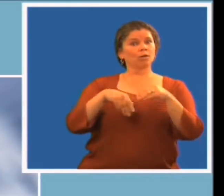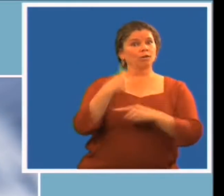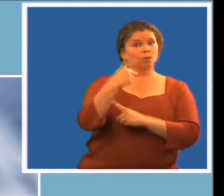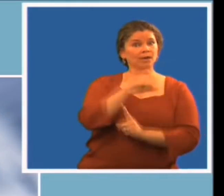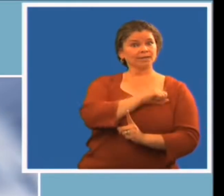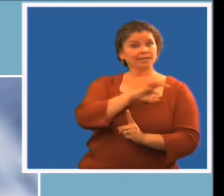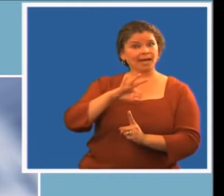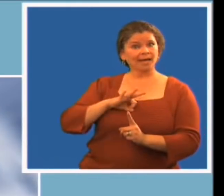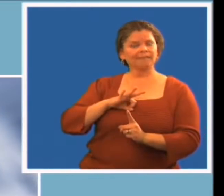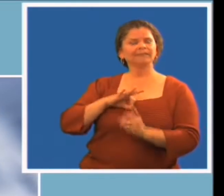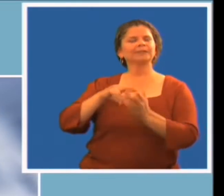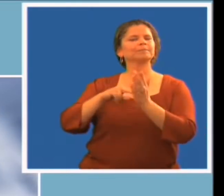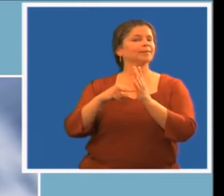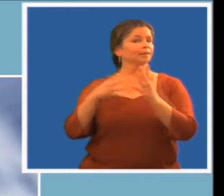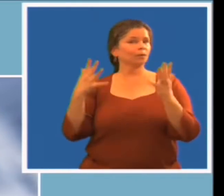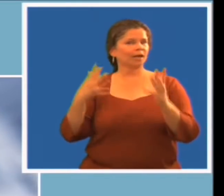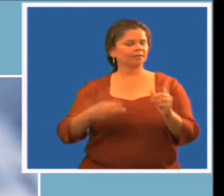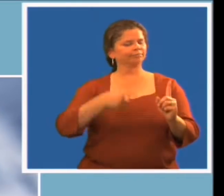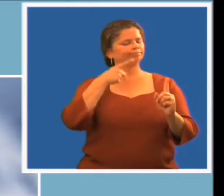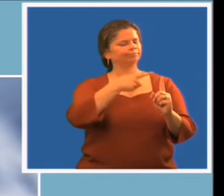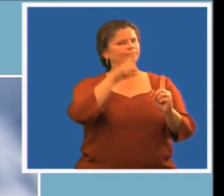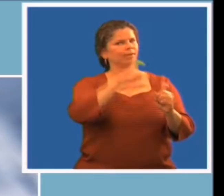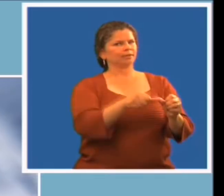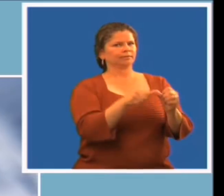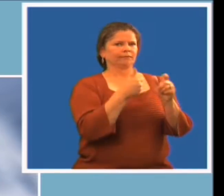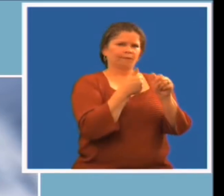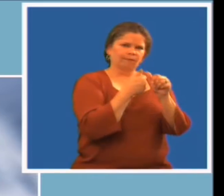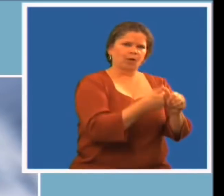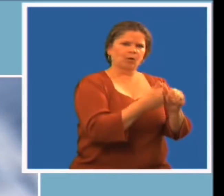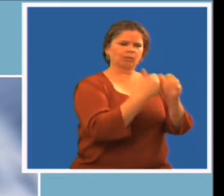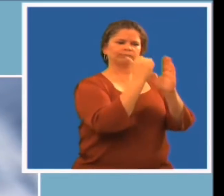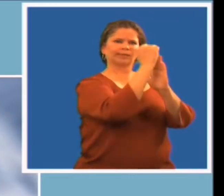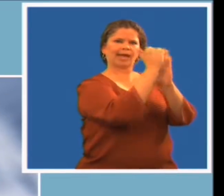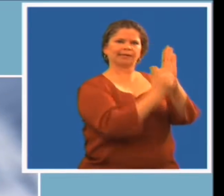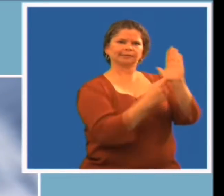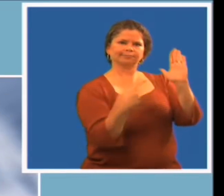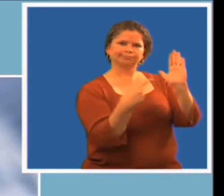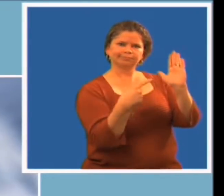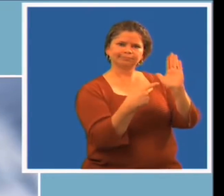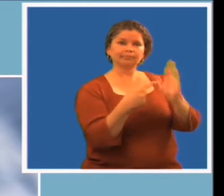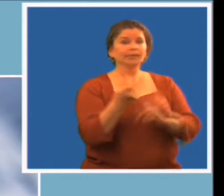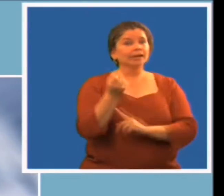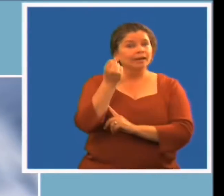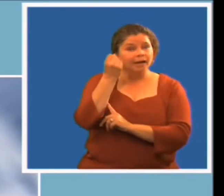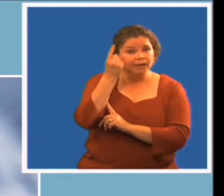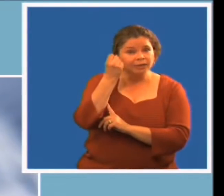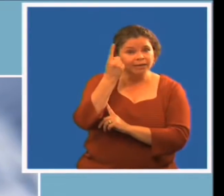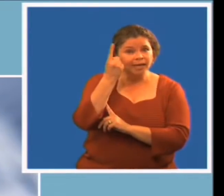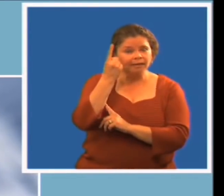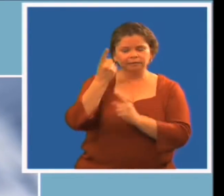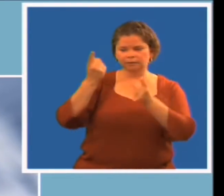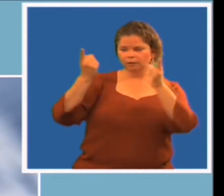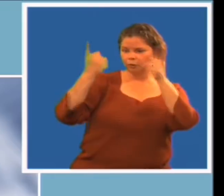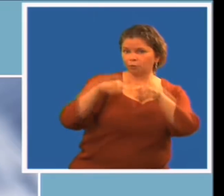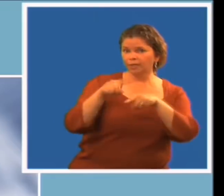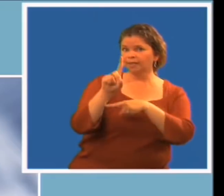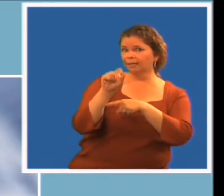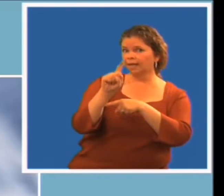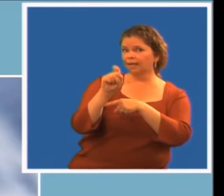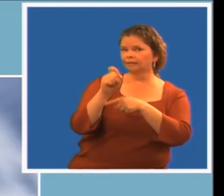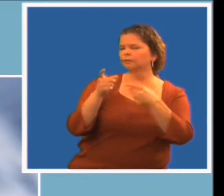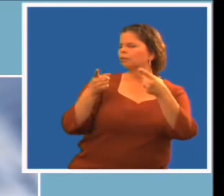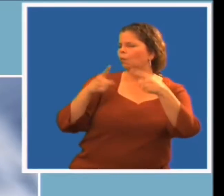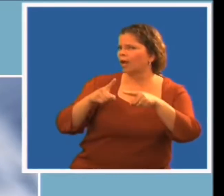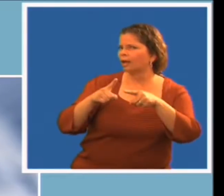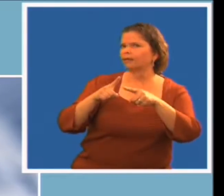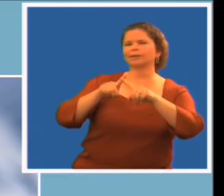Any business or organization with more than 1 employee must comply with the Act. However,